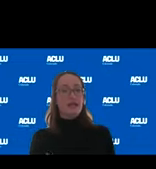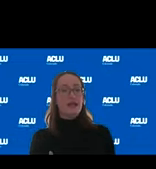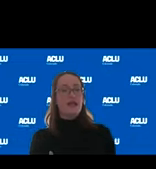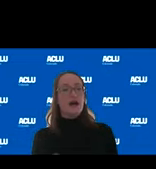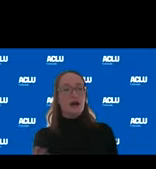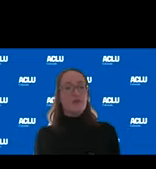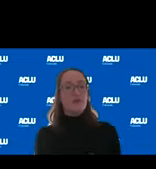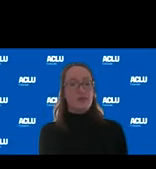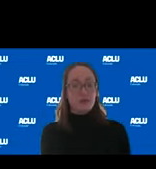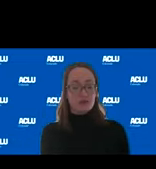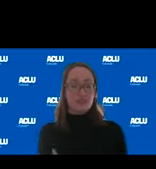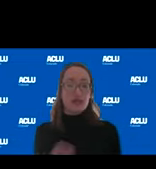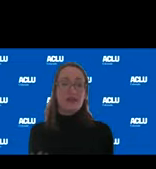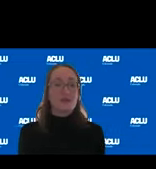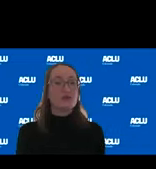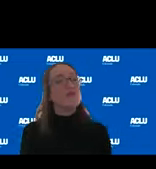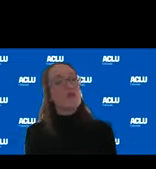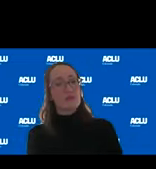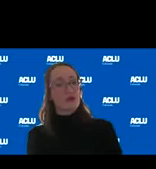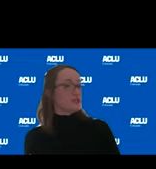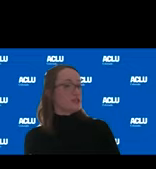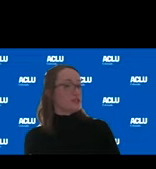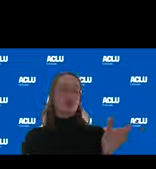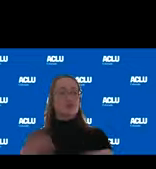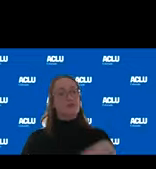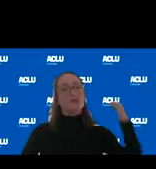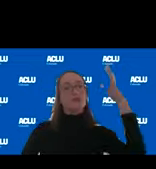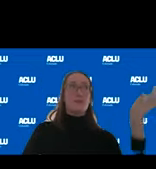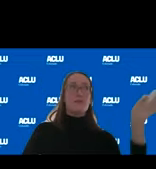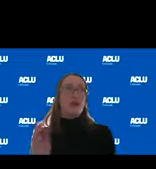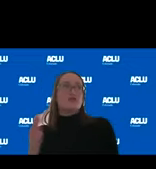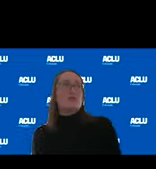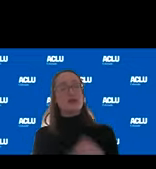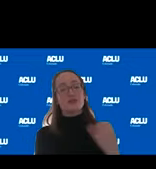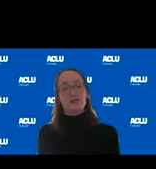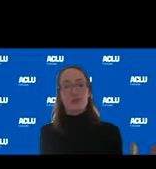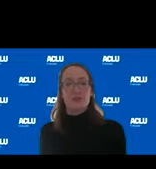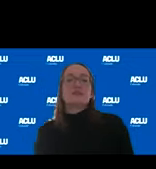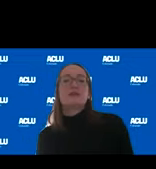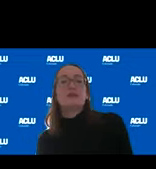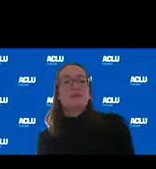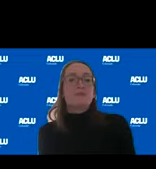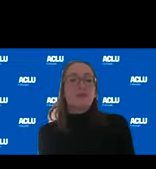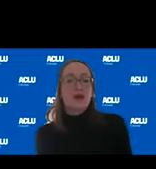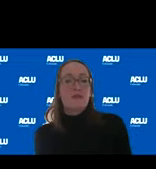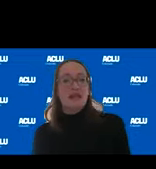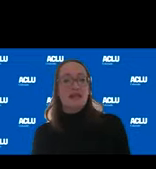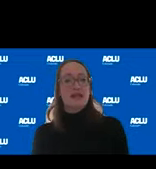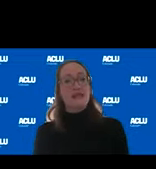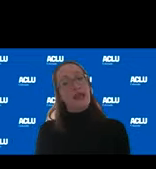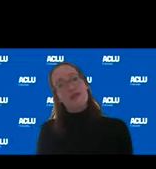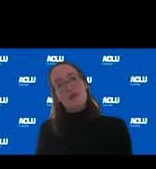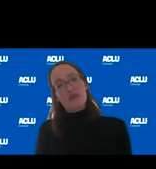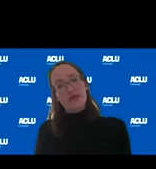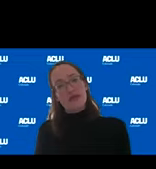retain the ability, or you still have the option to go vote in person. So you can choose, I'm going to return it by mail, Dropbox, or vote in person. And